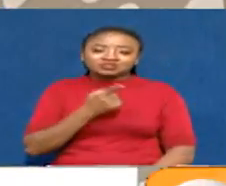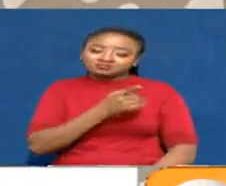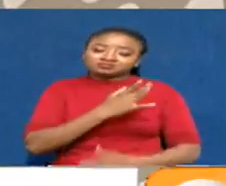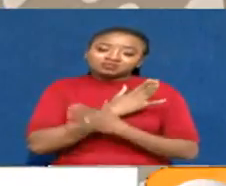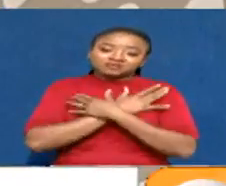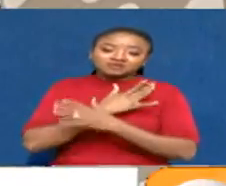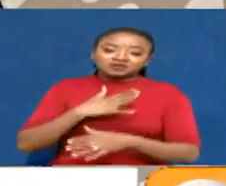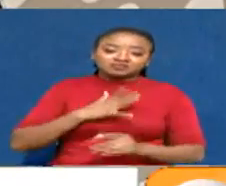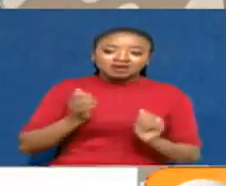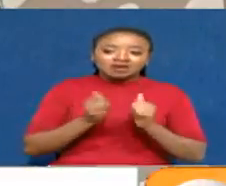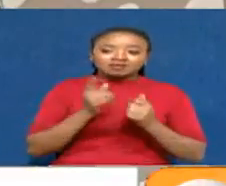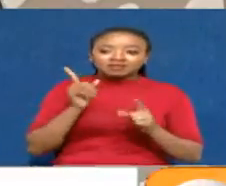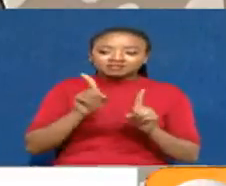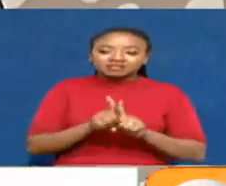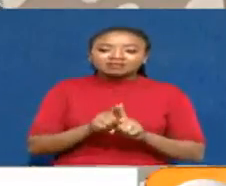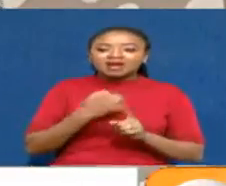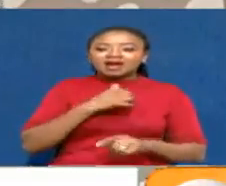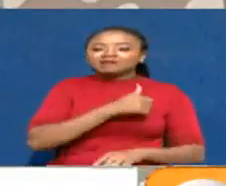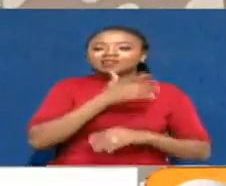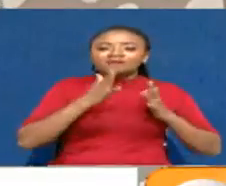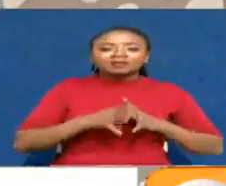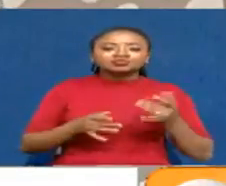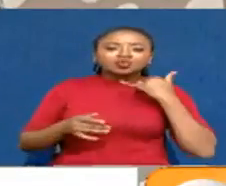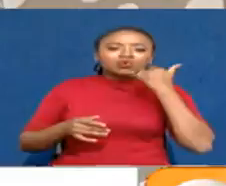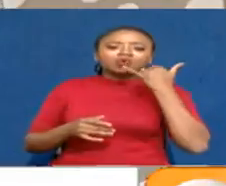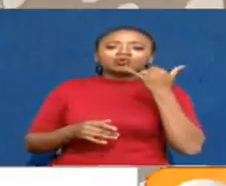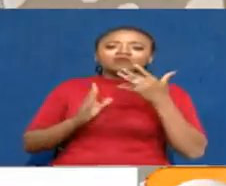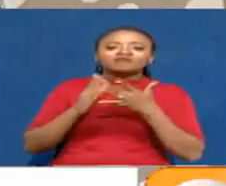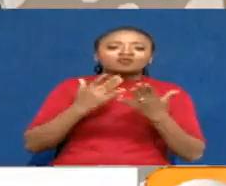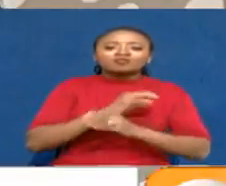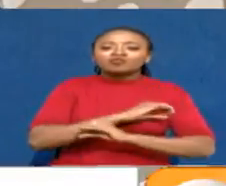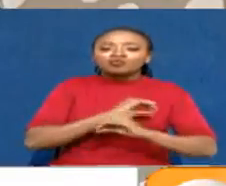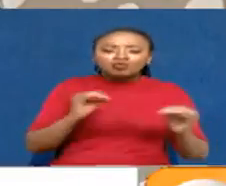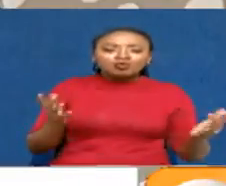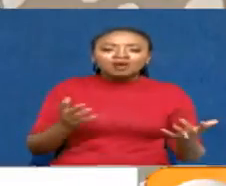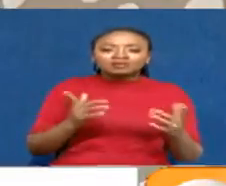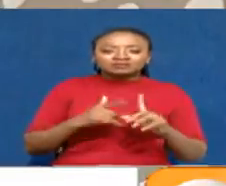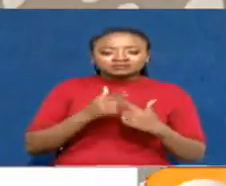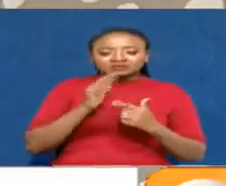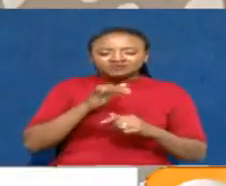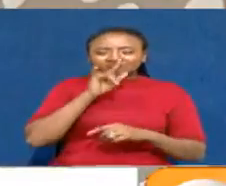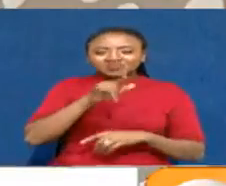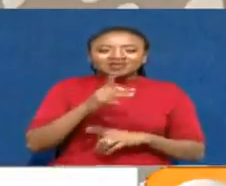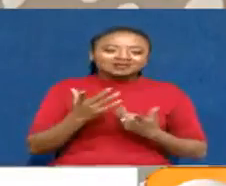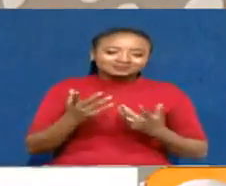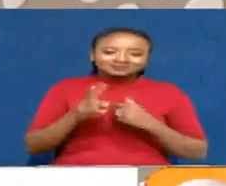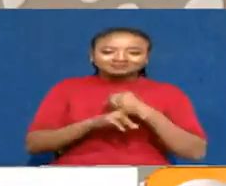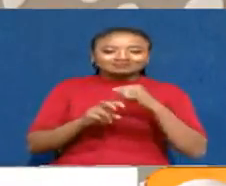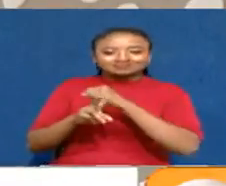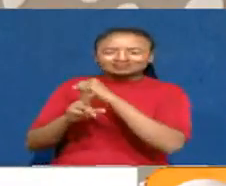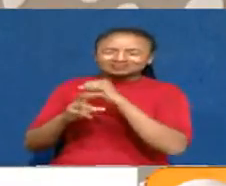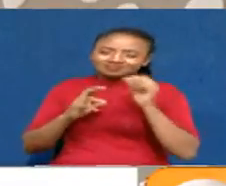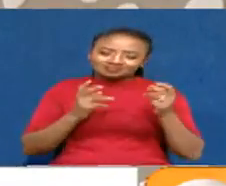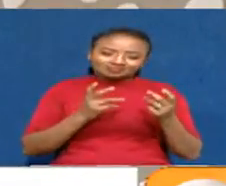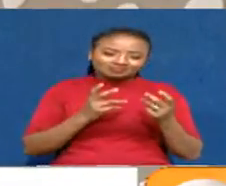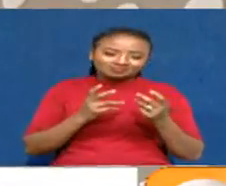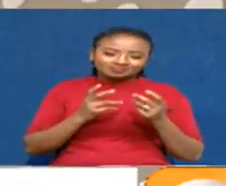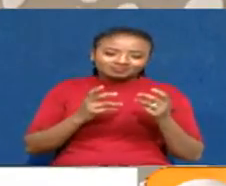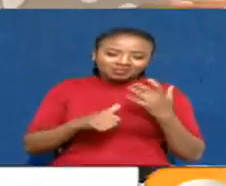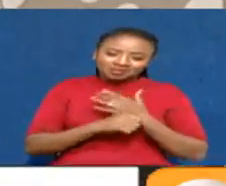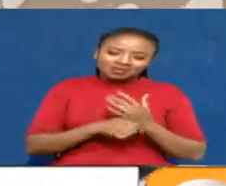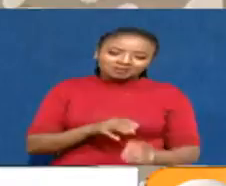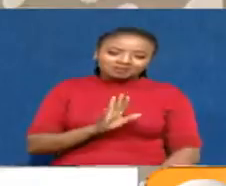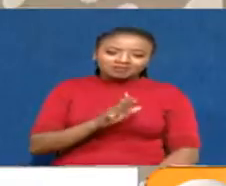there who found someone calling from nowhere and identity theft. We just need a platform